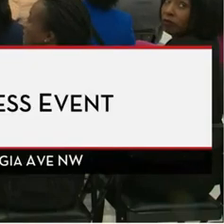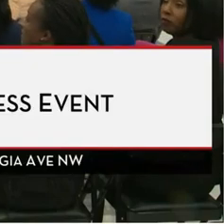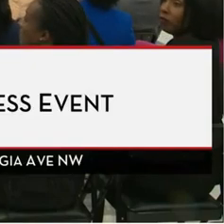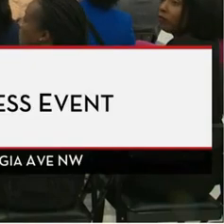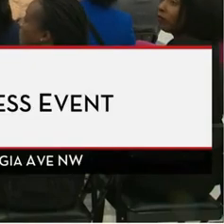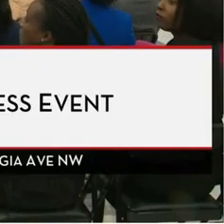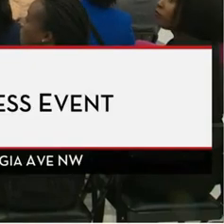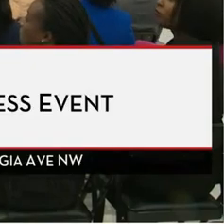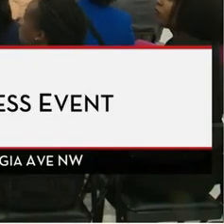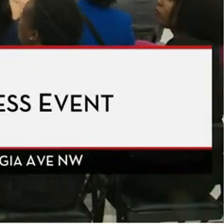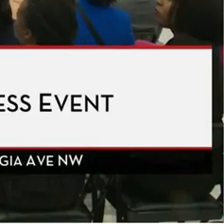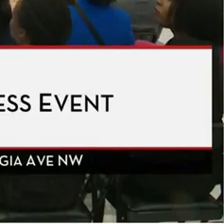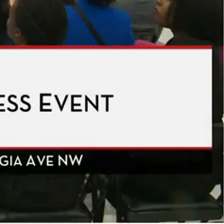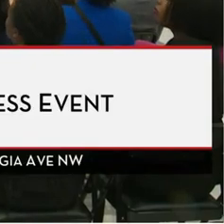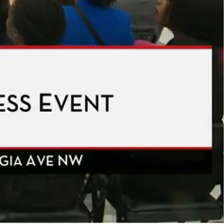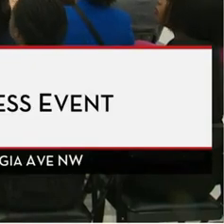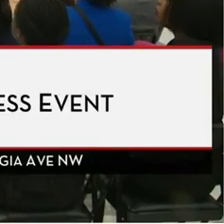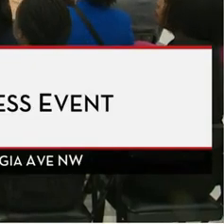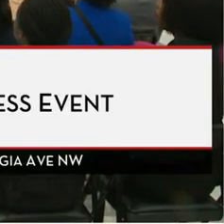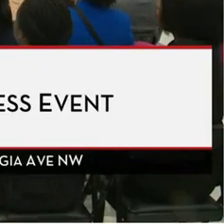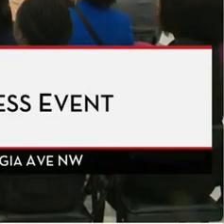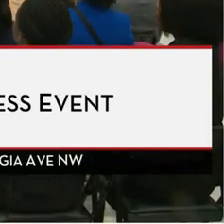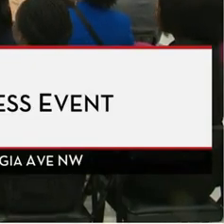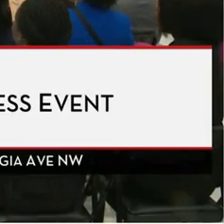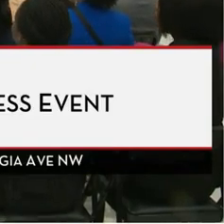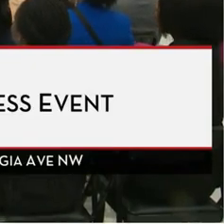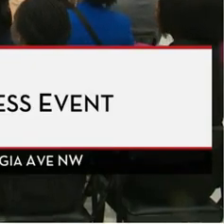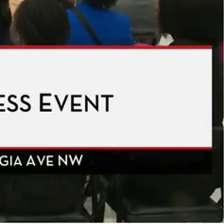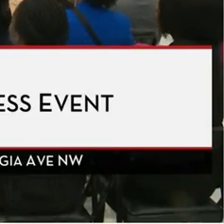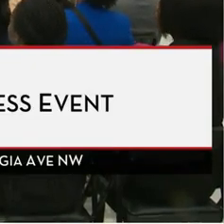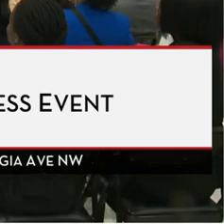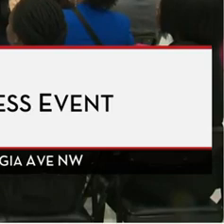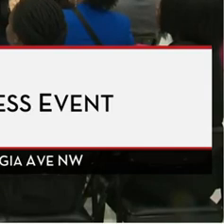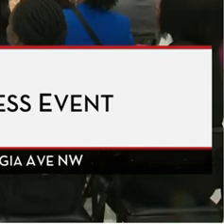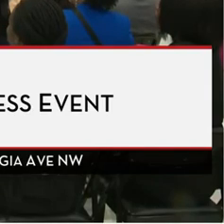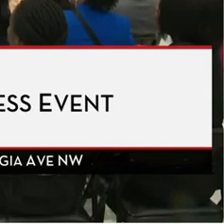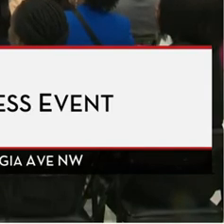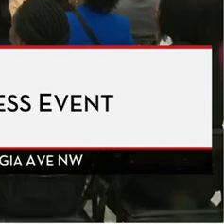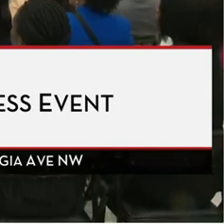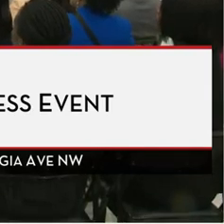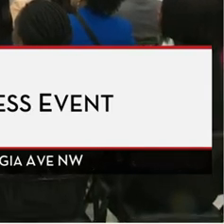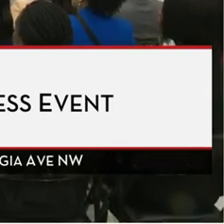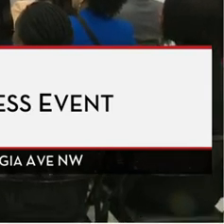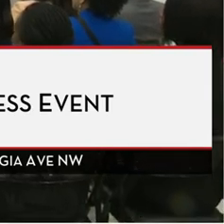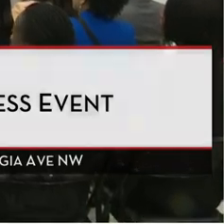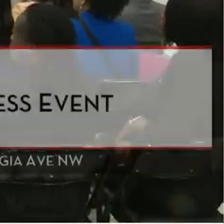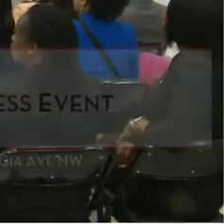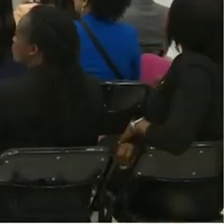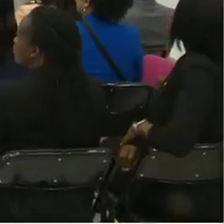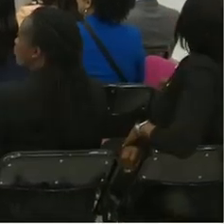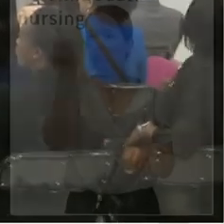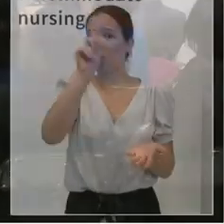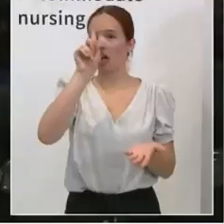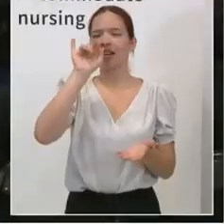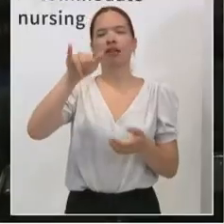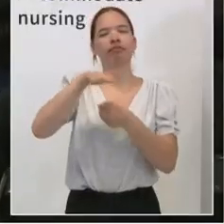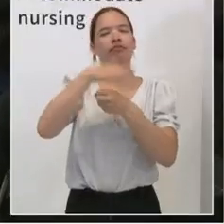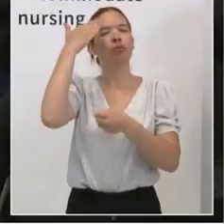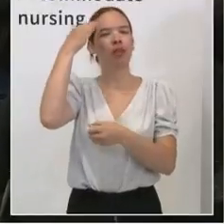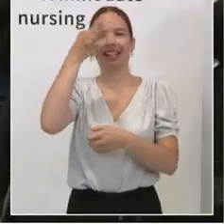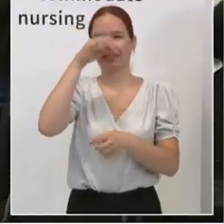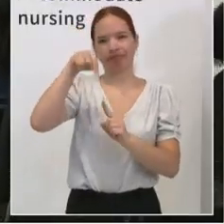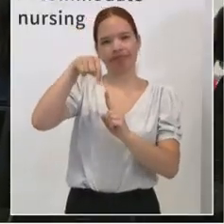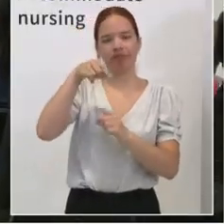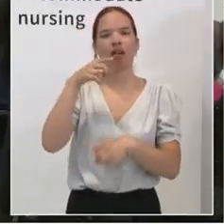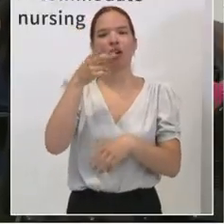Good morning, everyone, and welcome to the Center of Excellence here at Howard University. I am Hugh Mighty, Dr. Hugh Mighty. I'm the Senior Vice President for Health